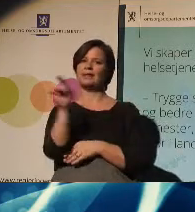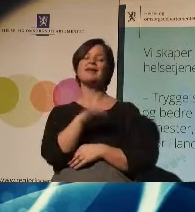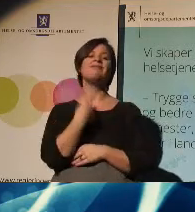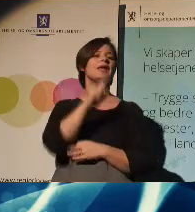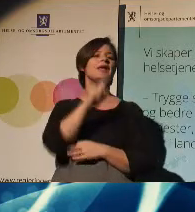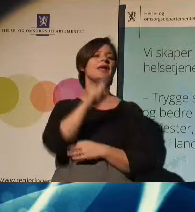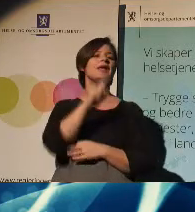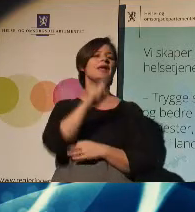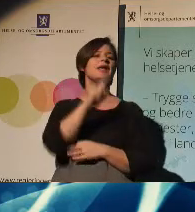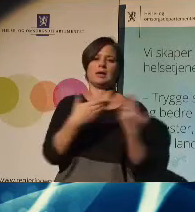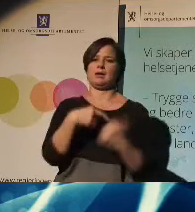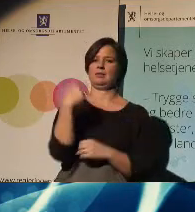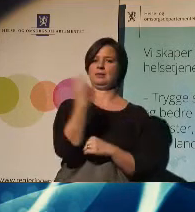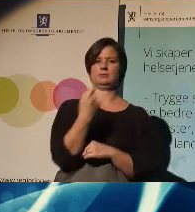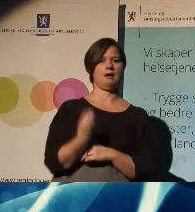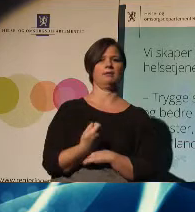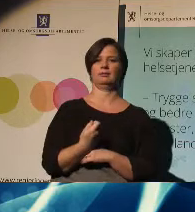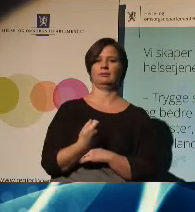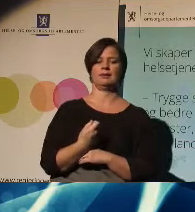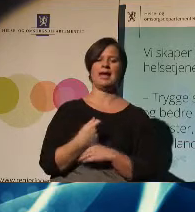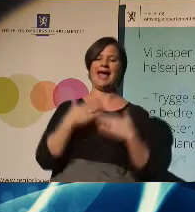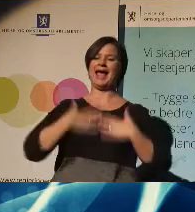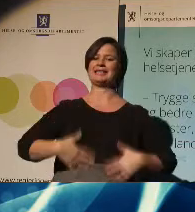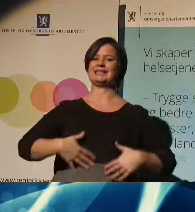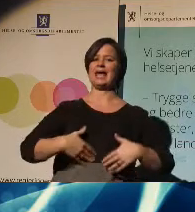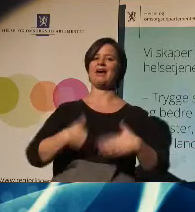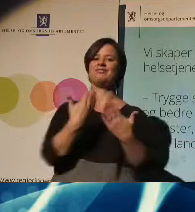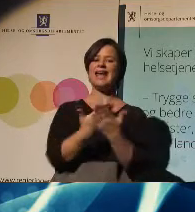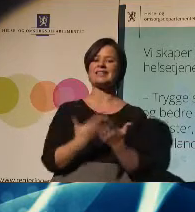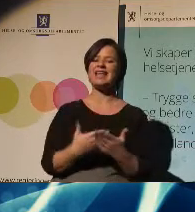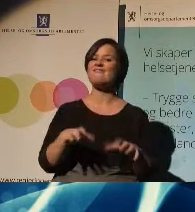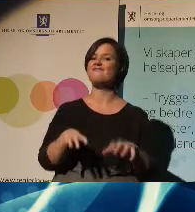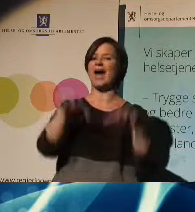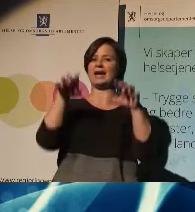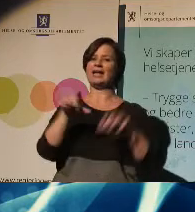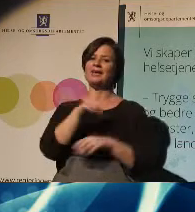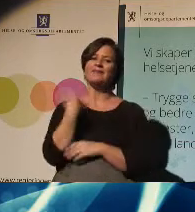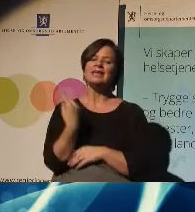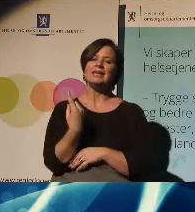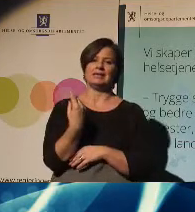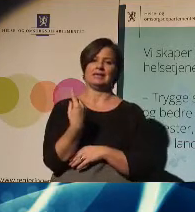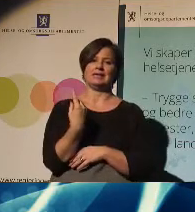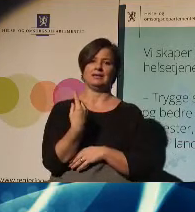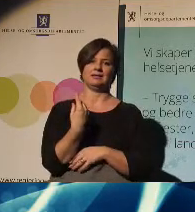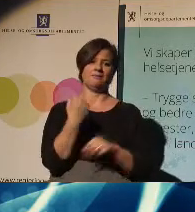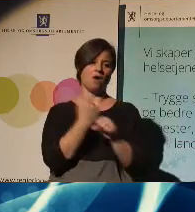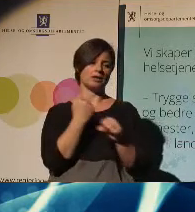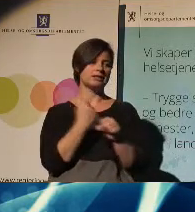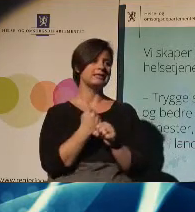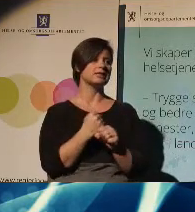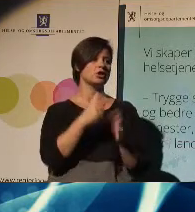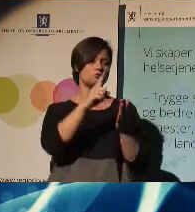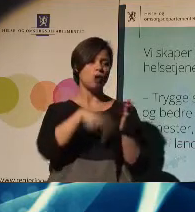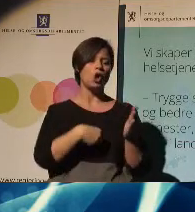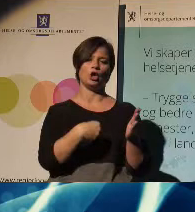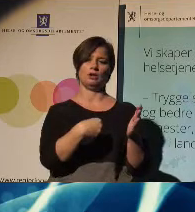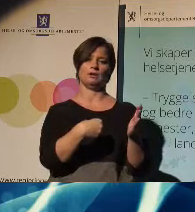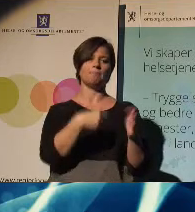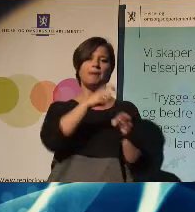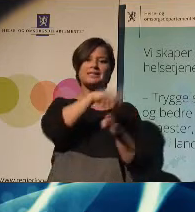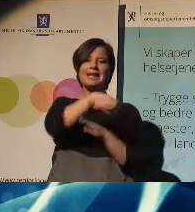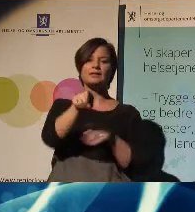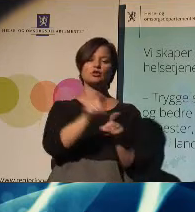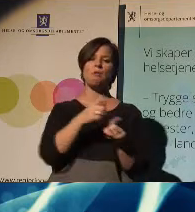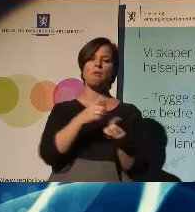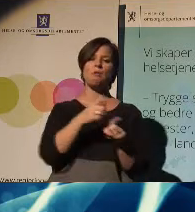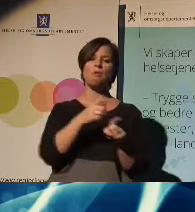have designed healthcare worse." We're asking patients with poor driving abilities to come to hospitals